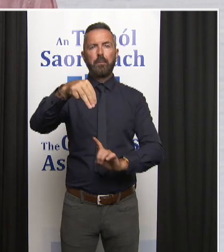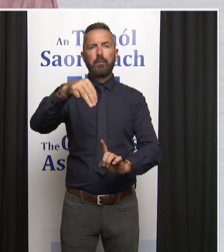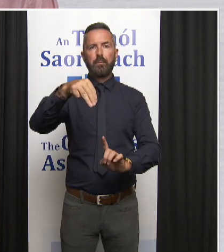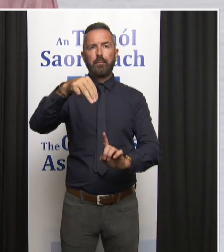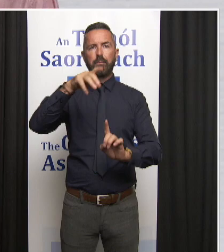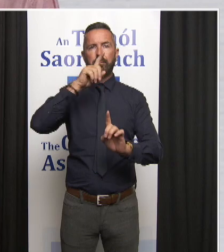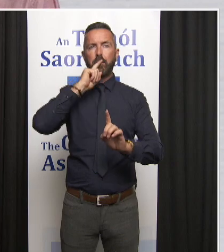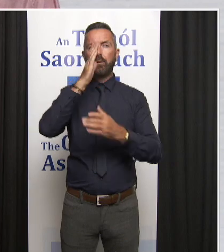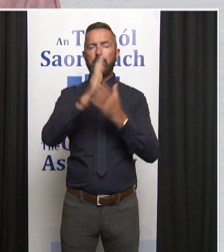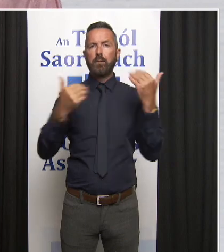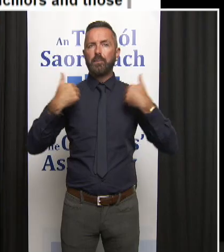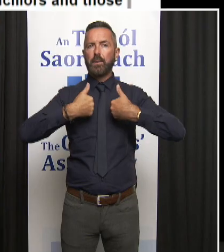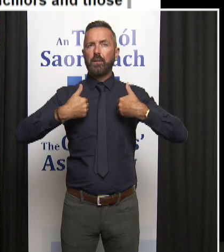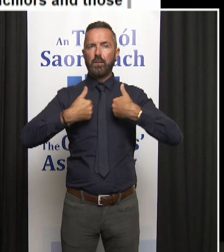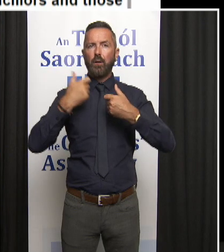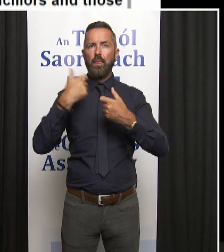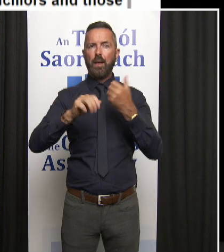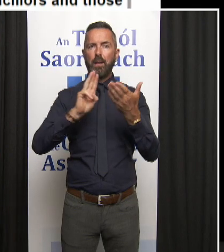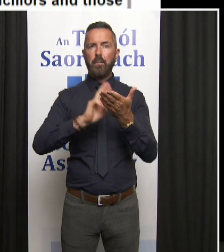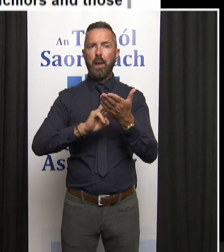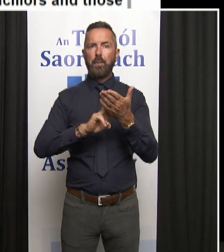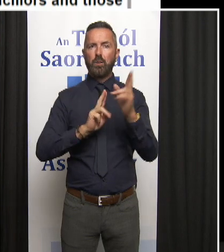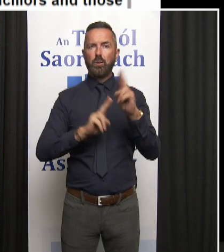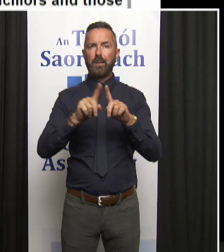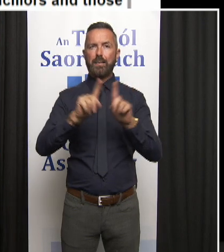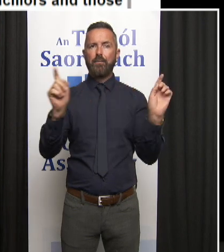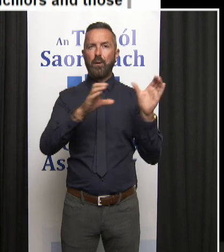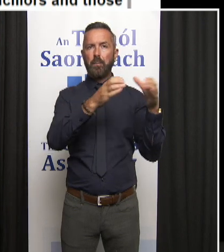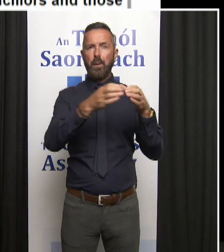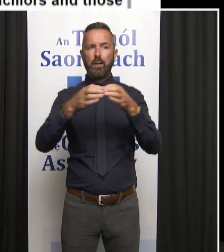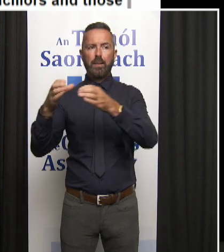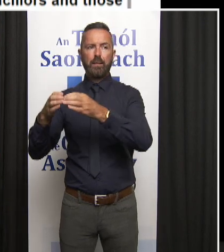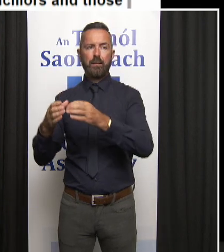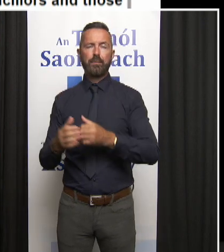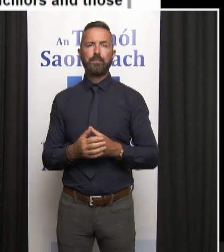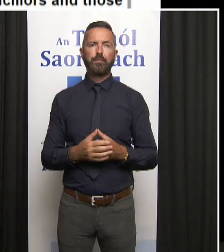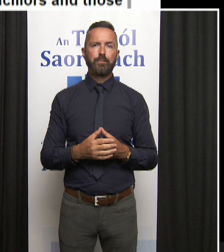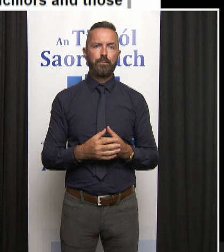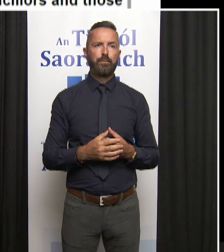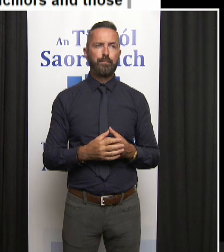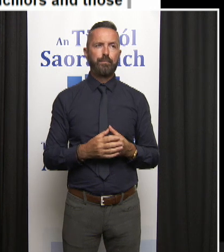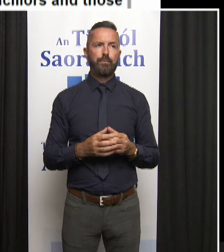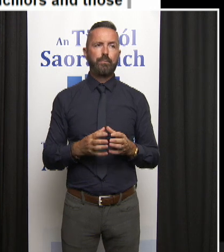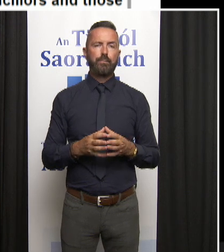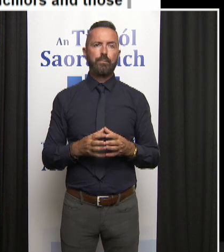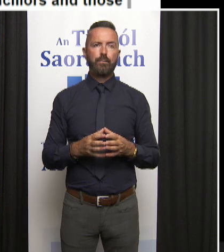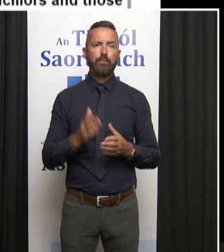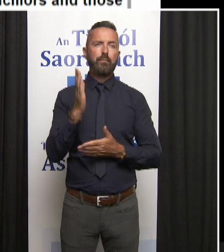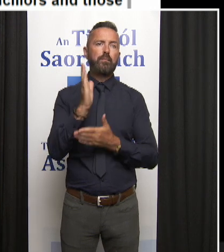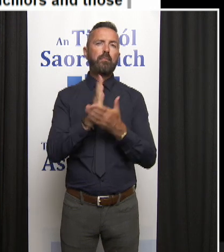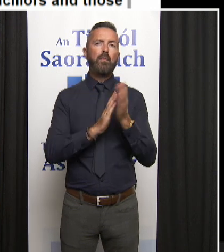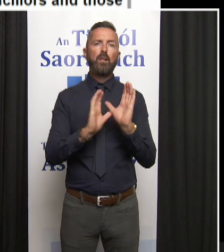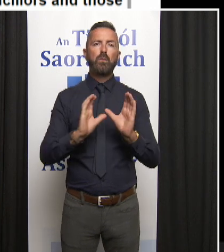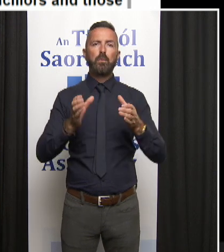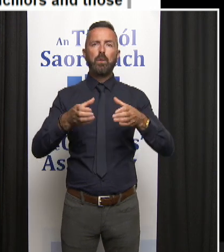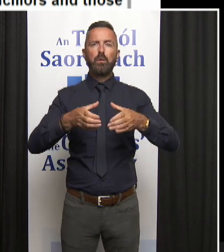some concerns that the cabinet members shouldn't be all from the same party if the DEM is from a particular political party. However, some group members felt that the